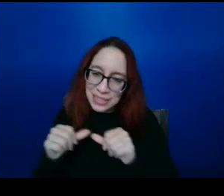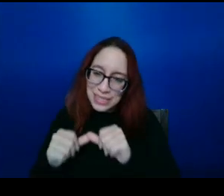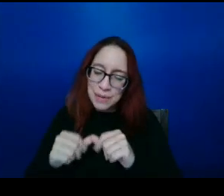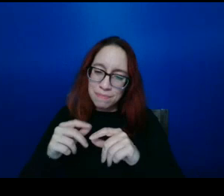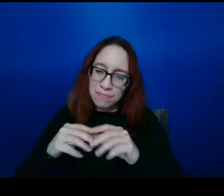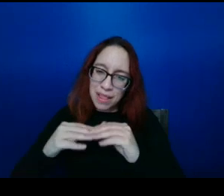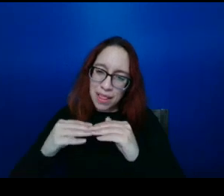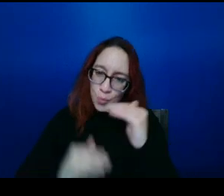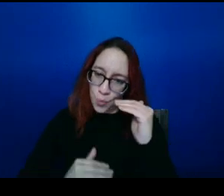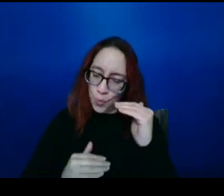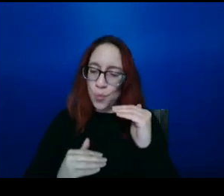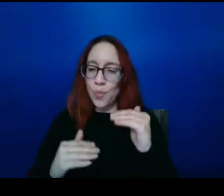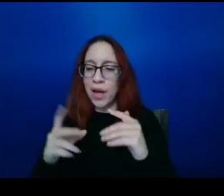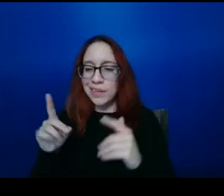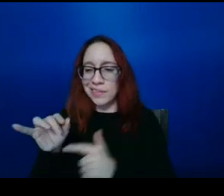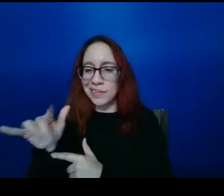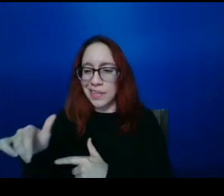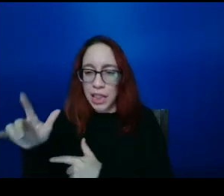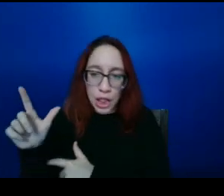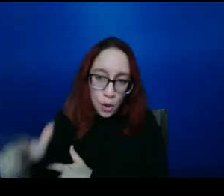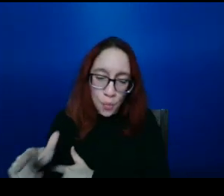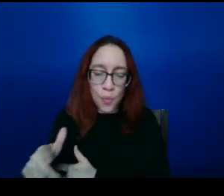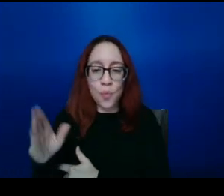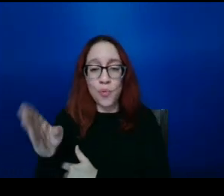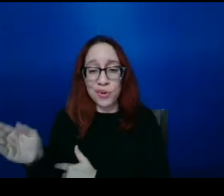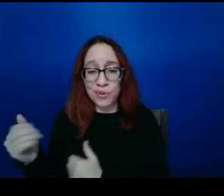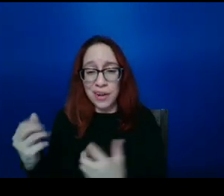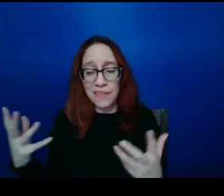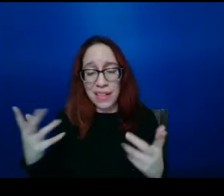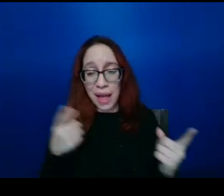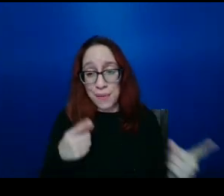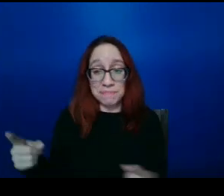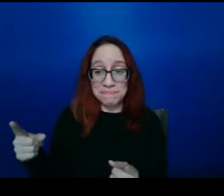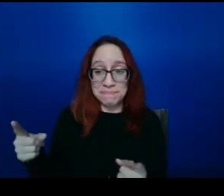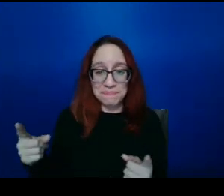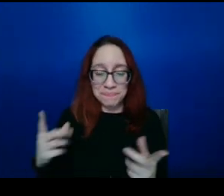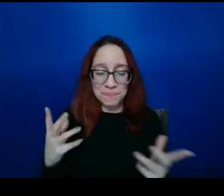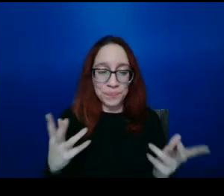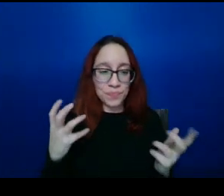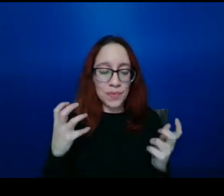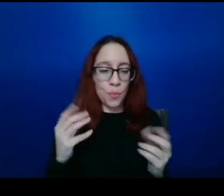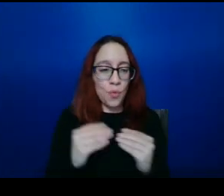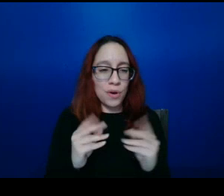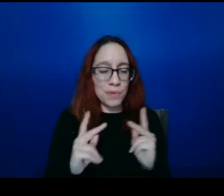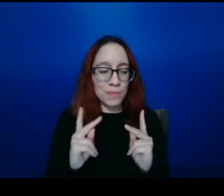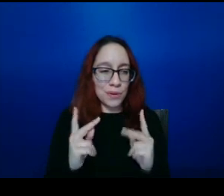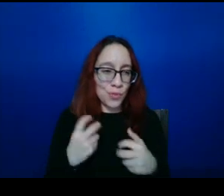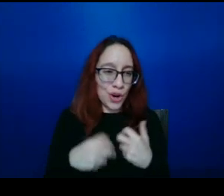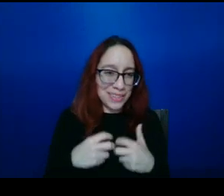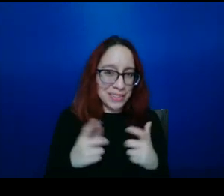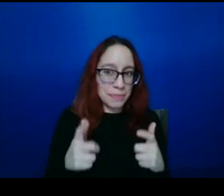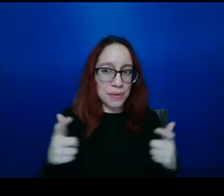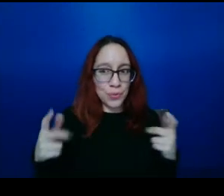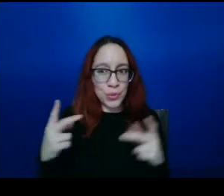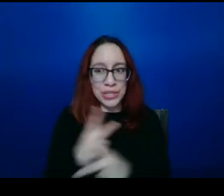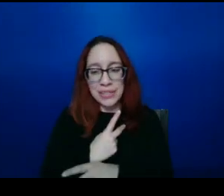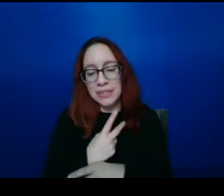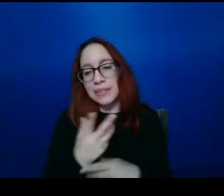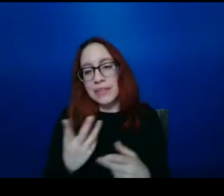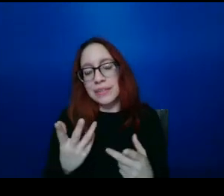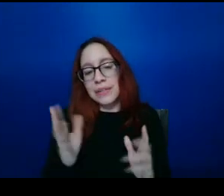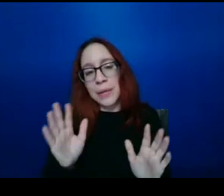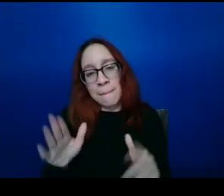keep density low. Boynton Beach, we have a lot going on, and with more people, the problems will only get bigger and worse. And